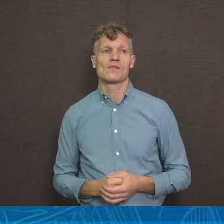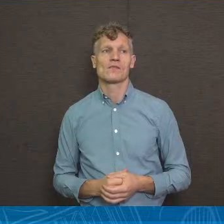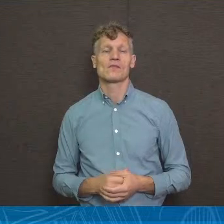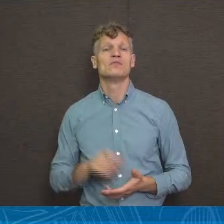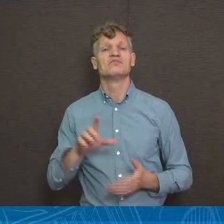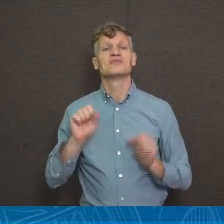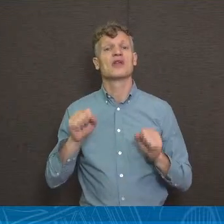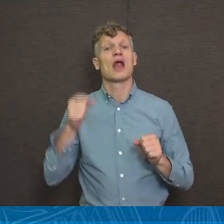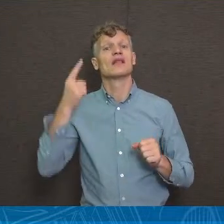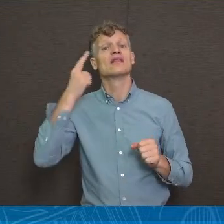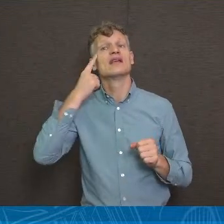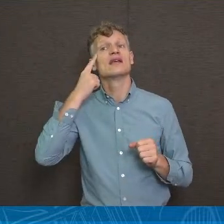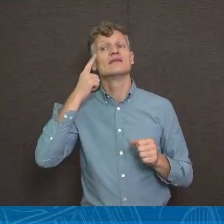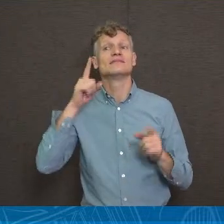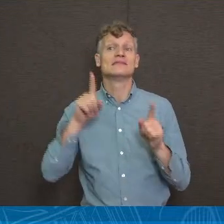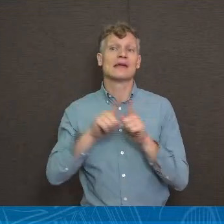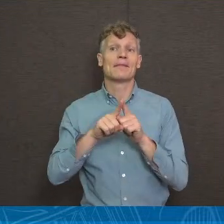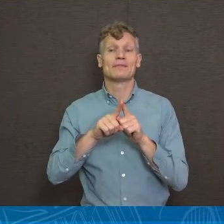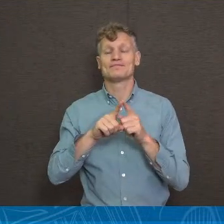the anti-mine,